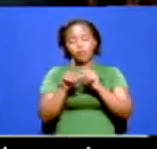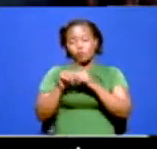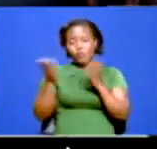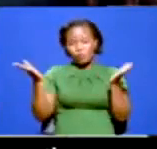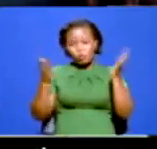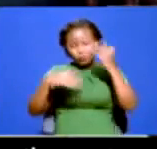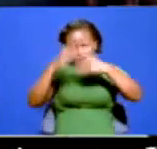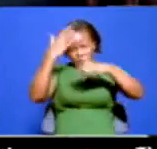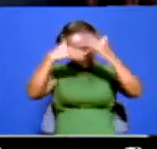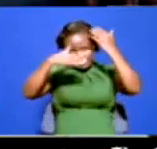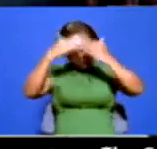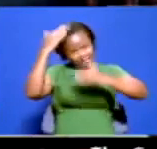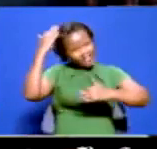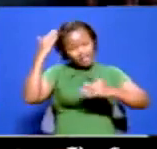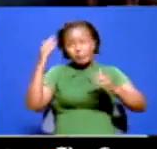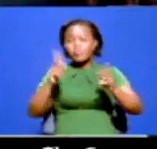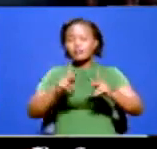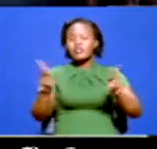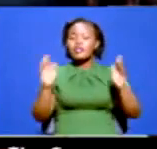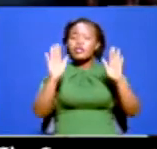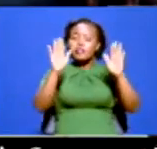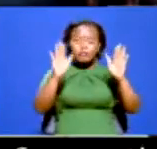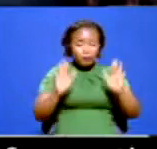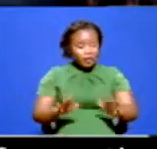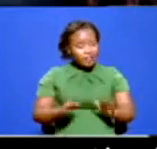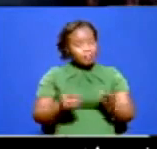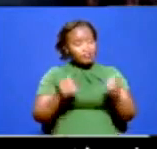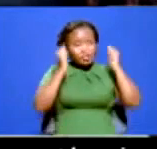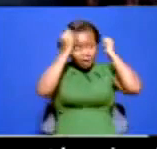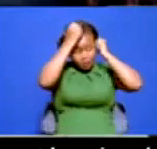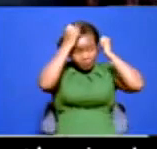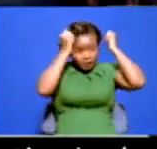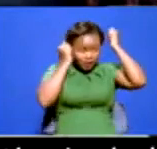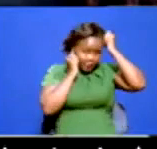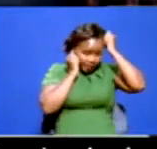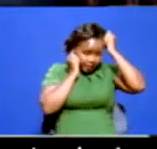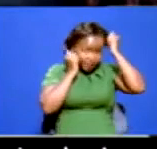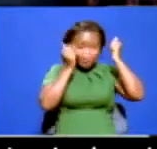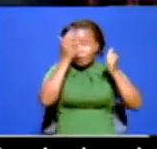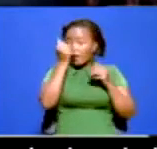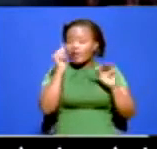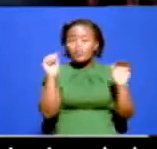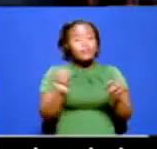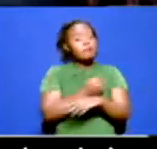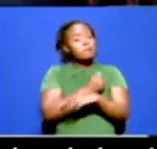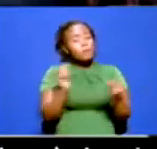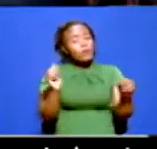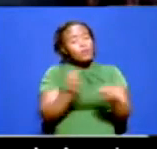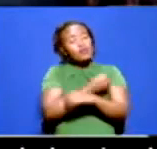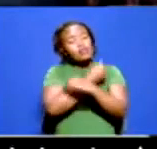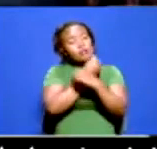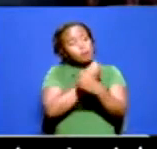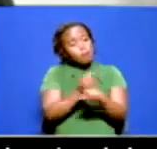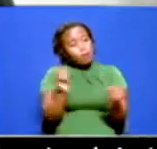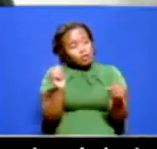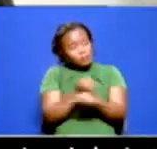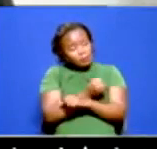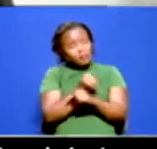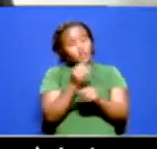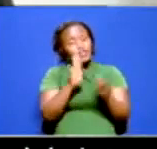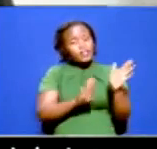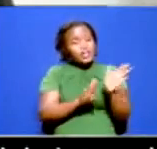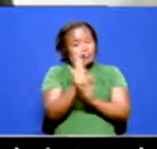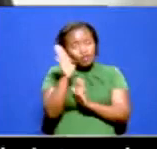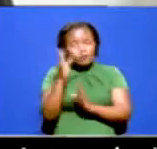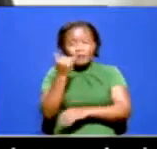Professionalism is a critical pillar here in the military, because you cannot be able to develop an